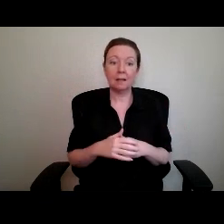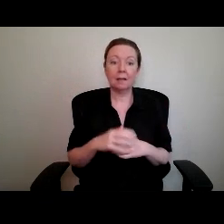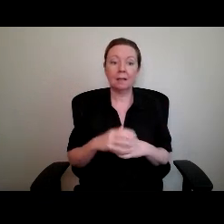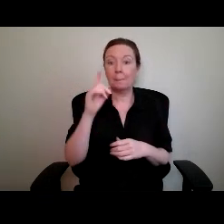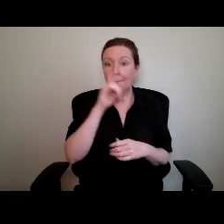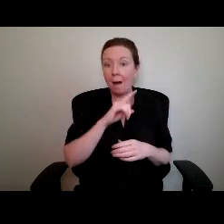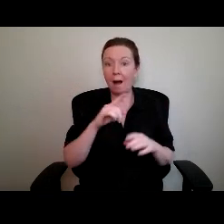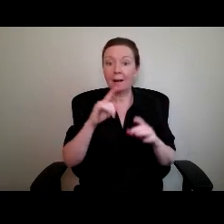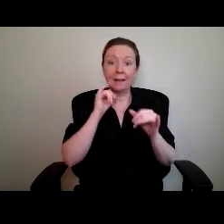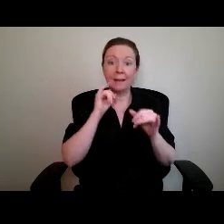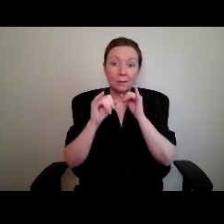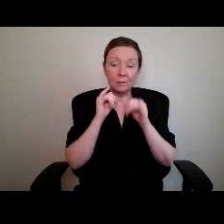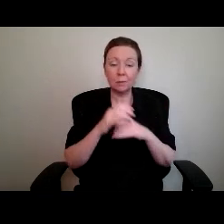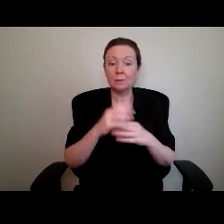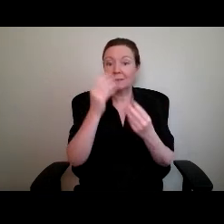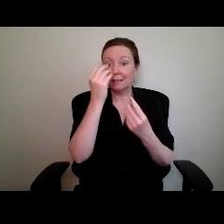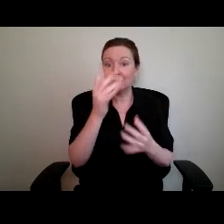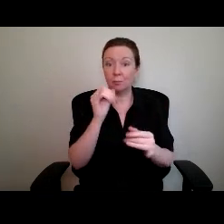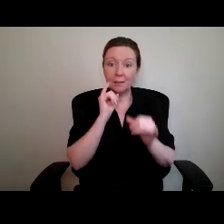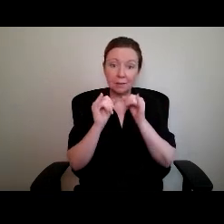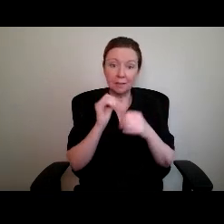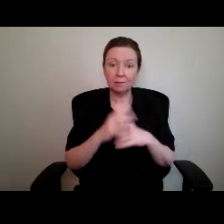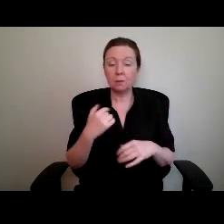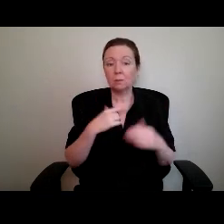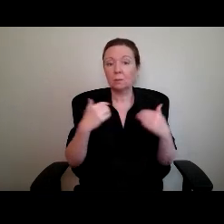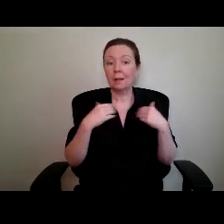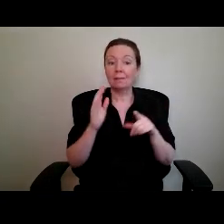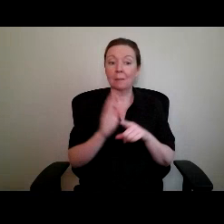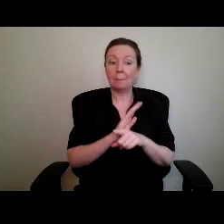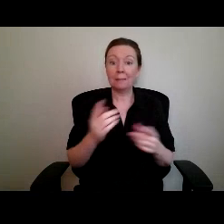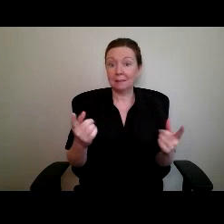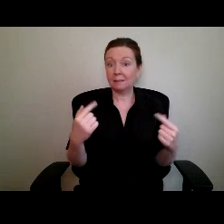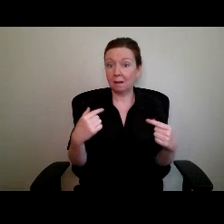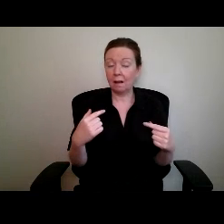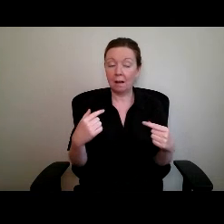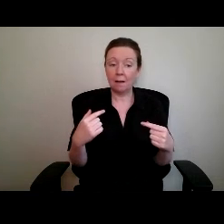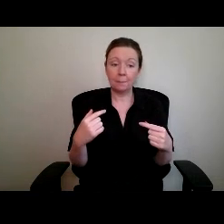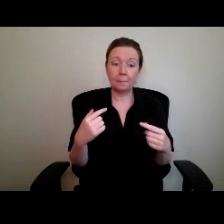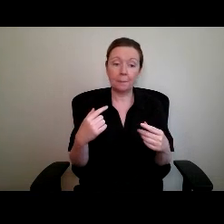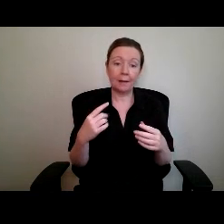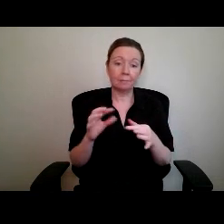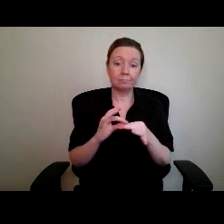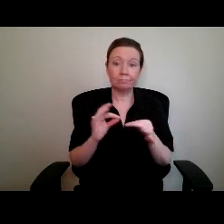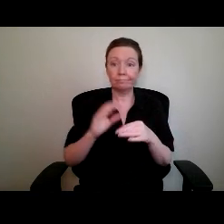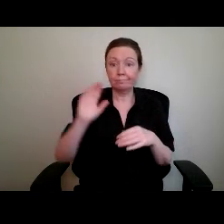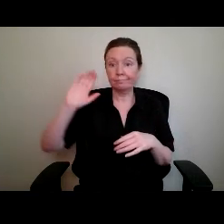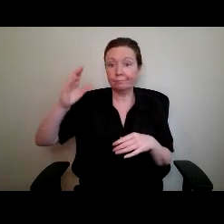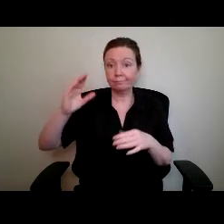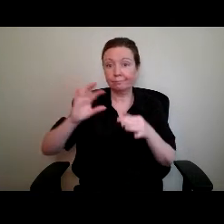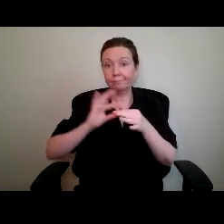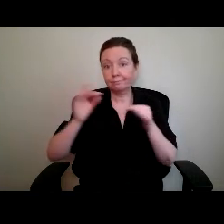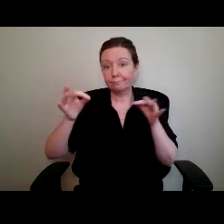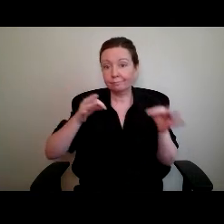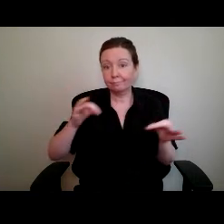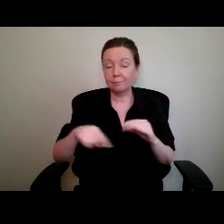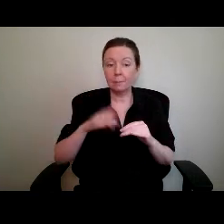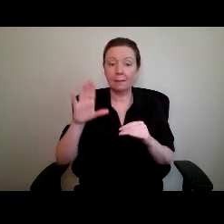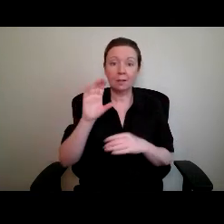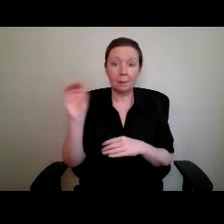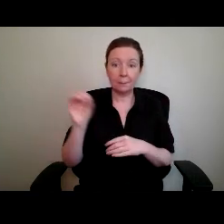interviews, informational interviews, where we'll have a business come in and give information about their